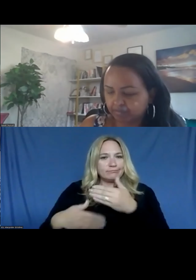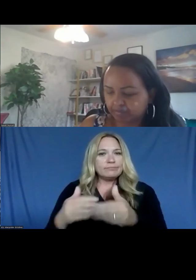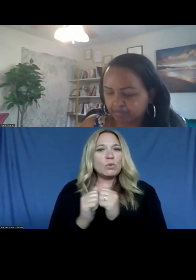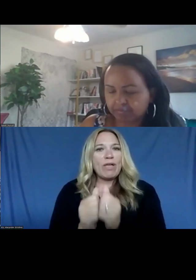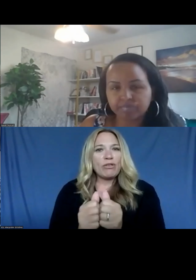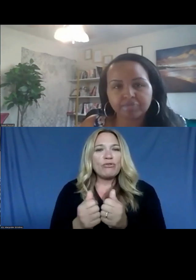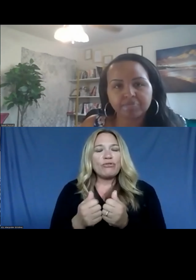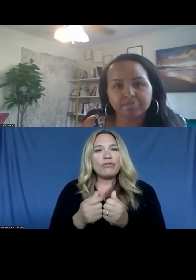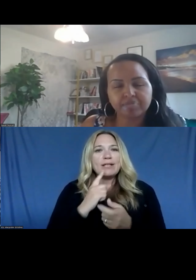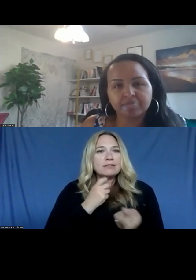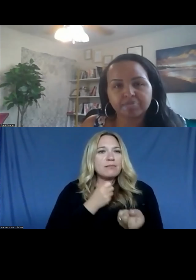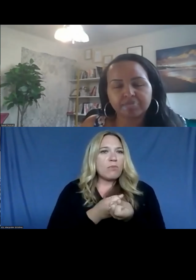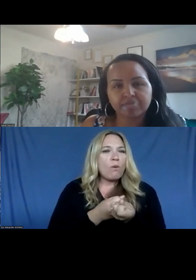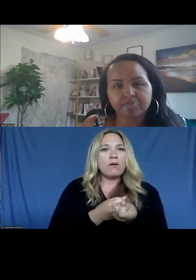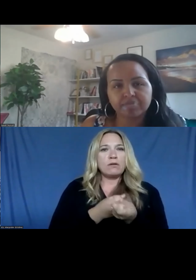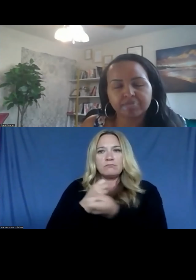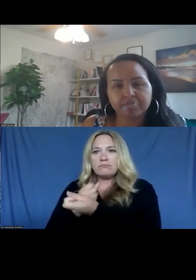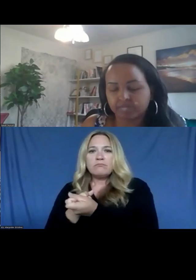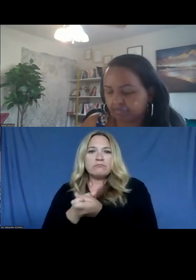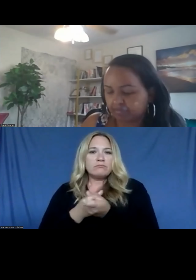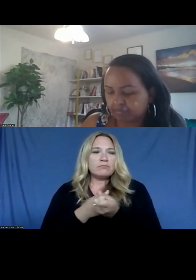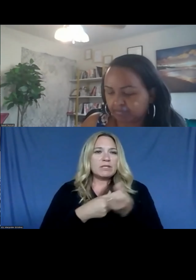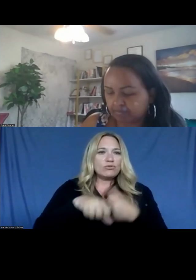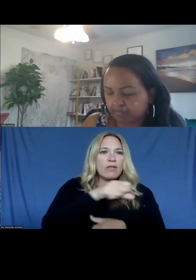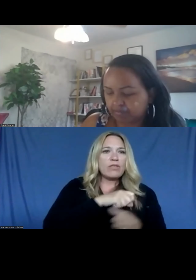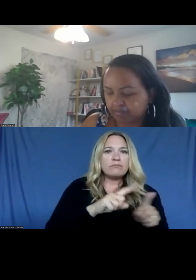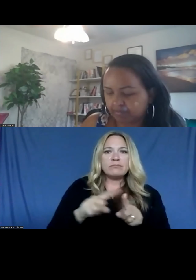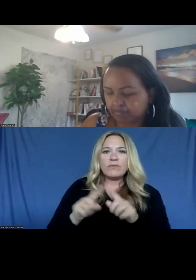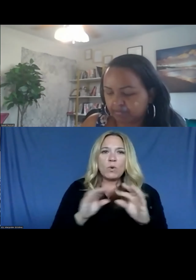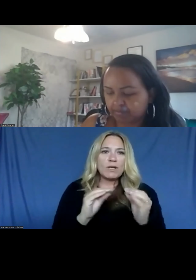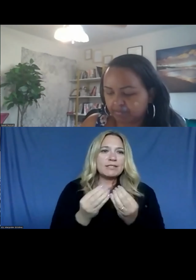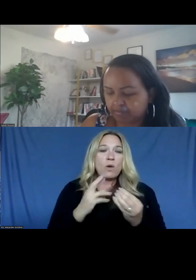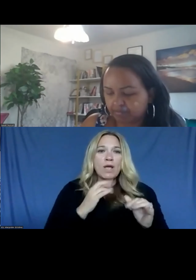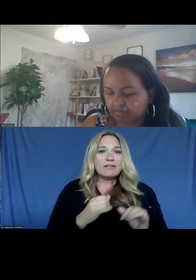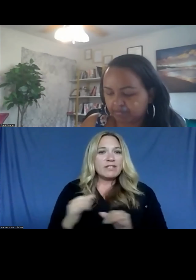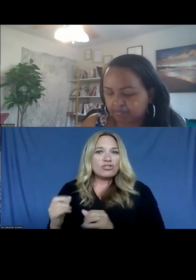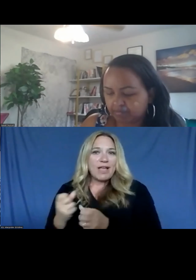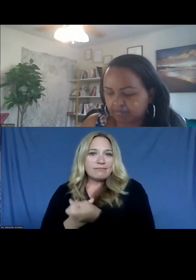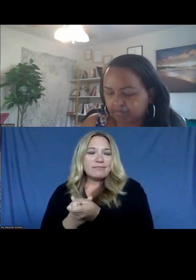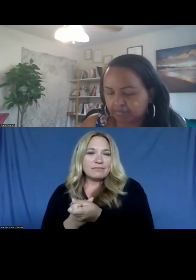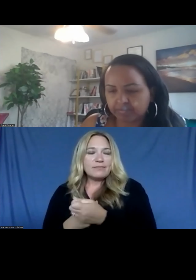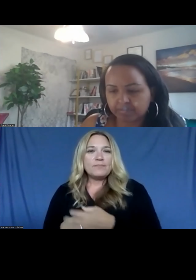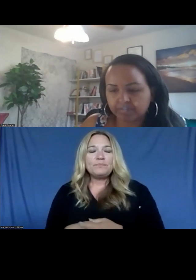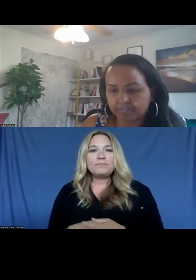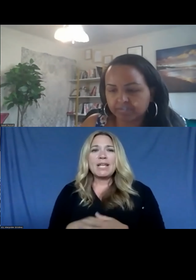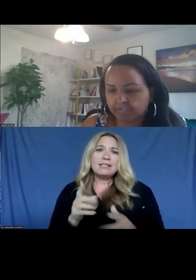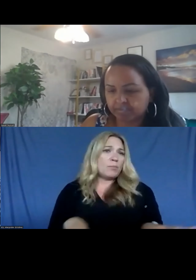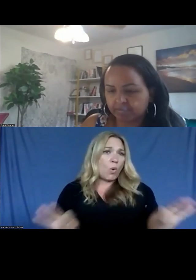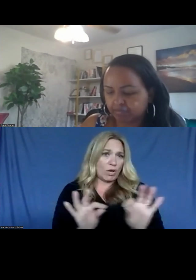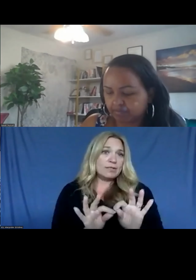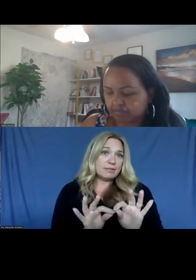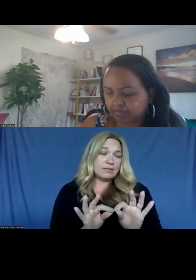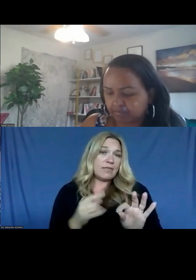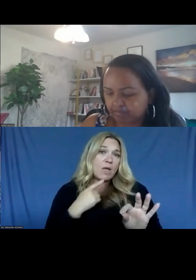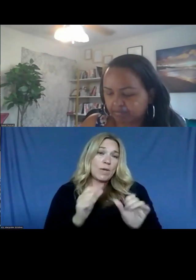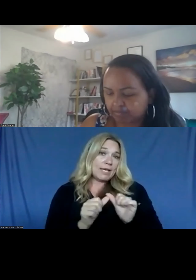in our respective organizations or our individual advocacy around these issues as well. I think it's so important that we continue